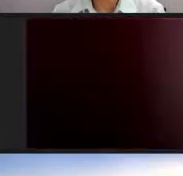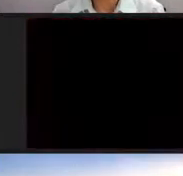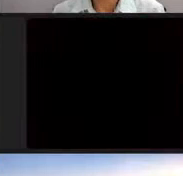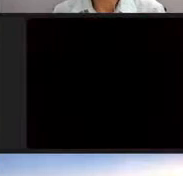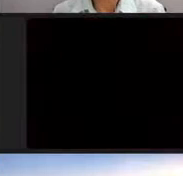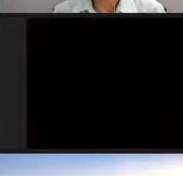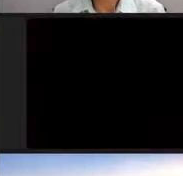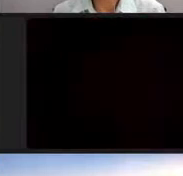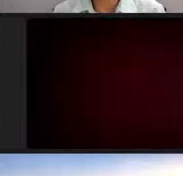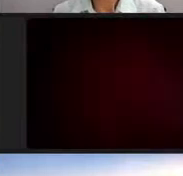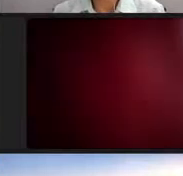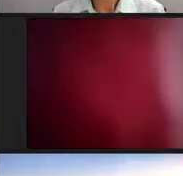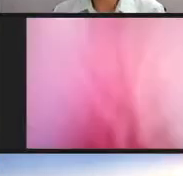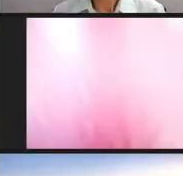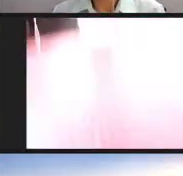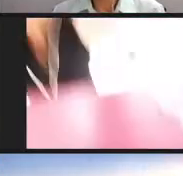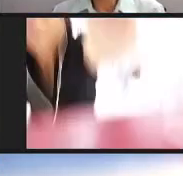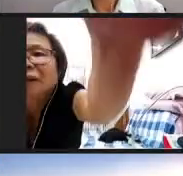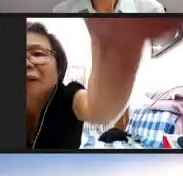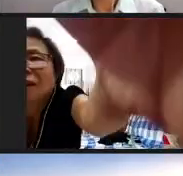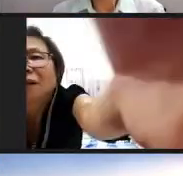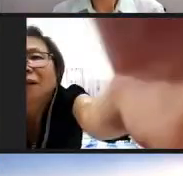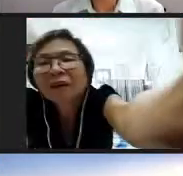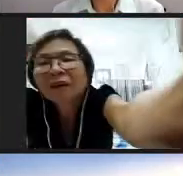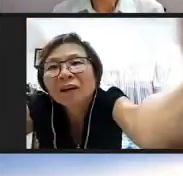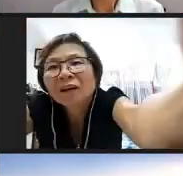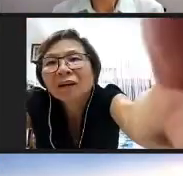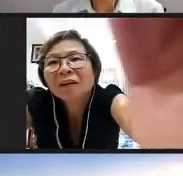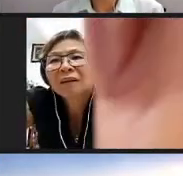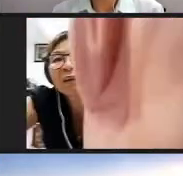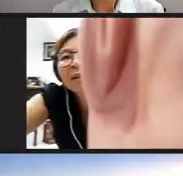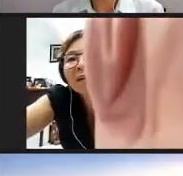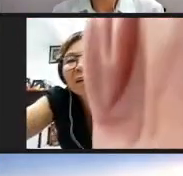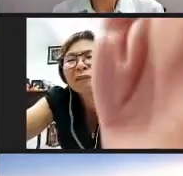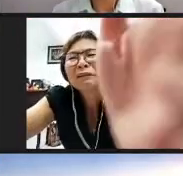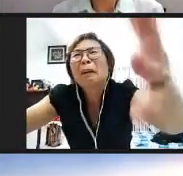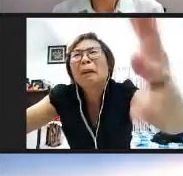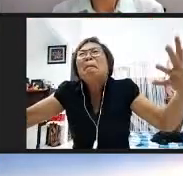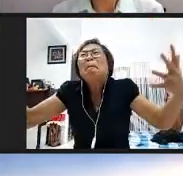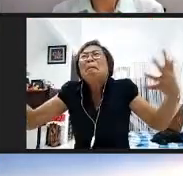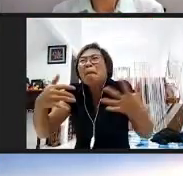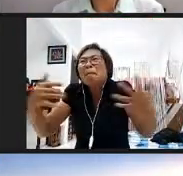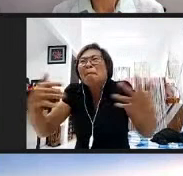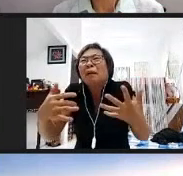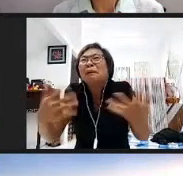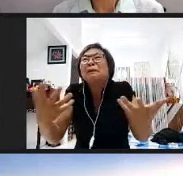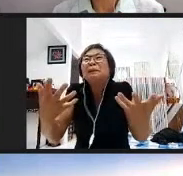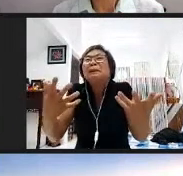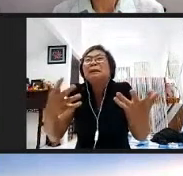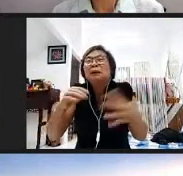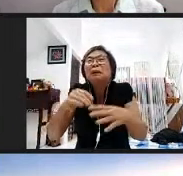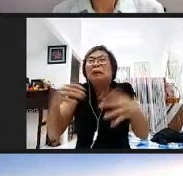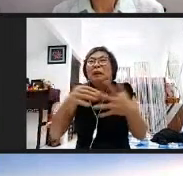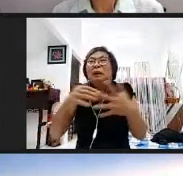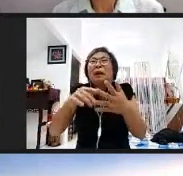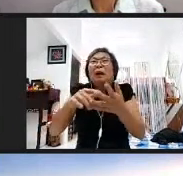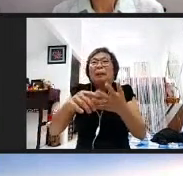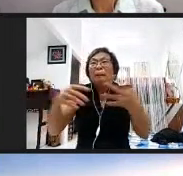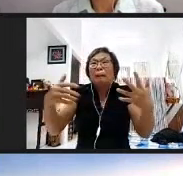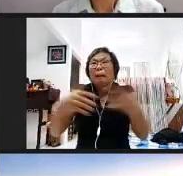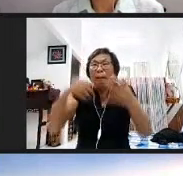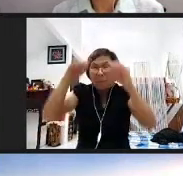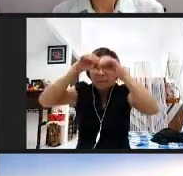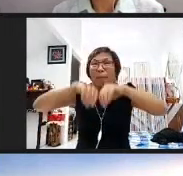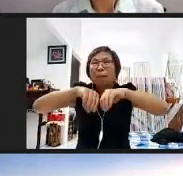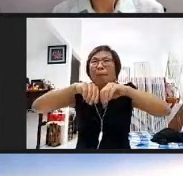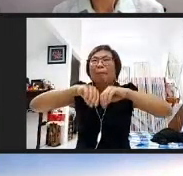the community over this news. So one thing I have learned in